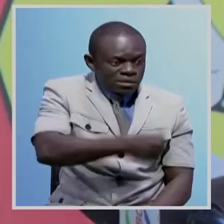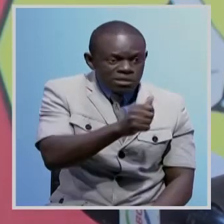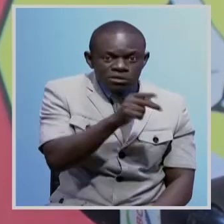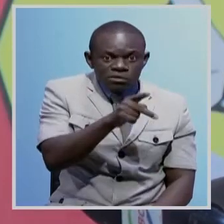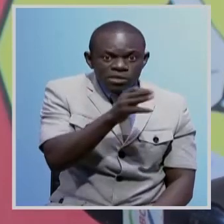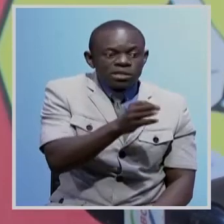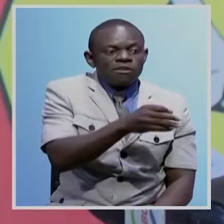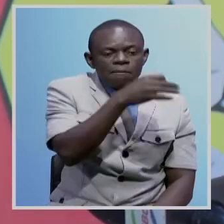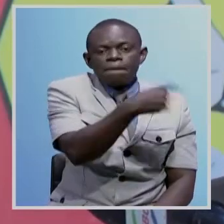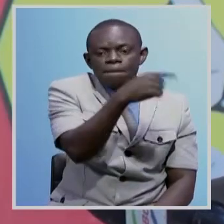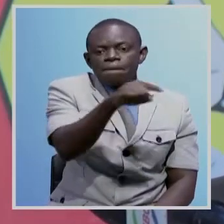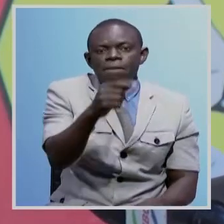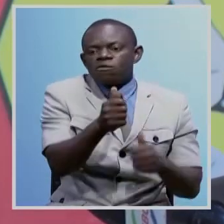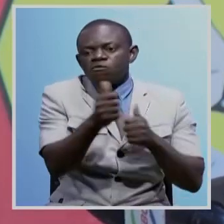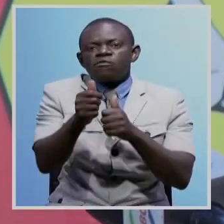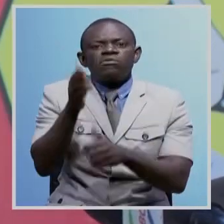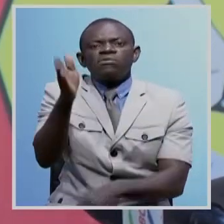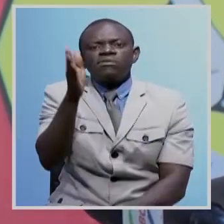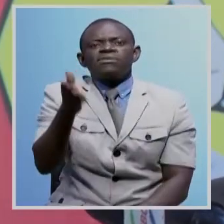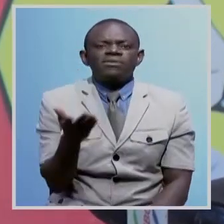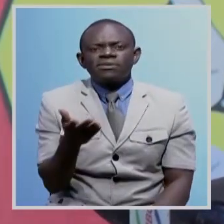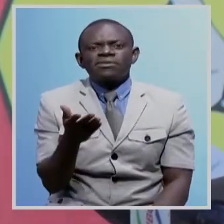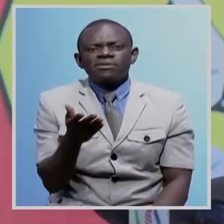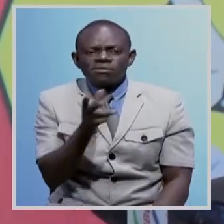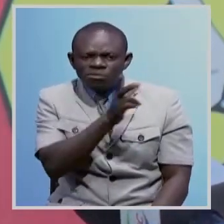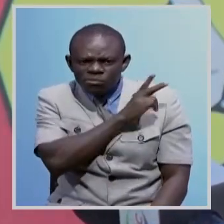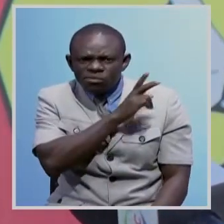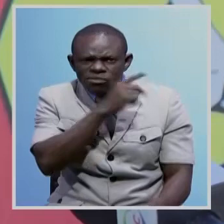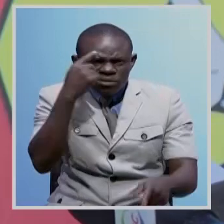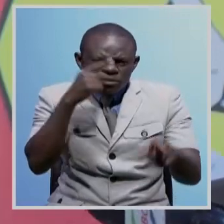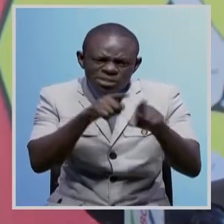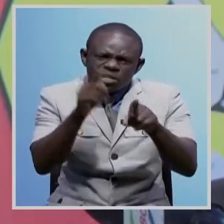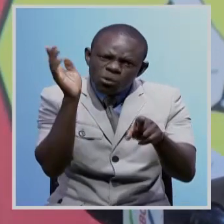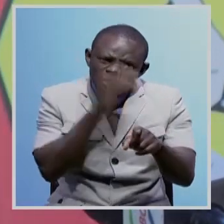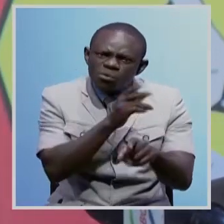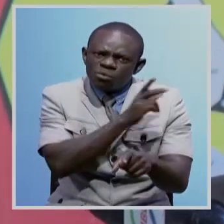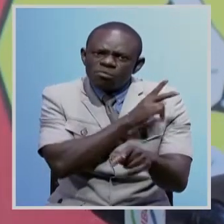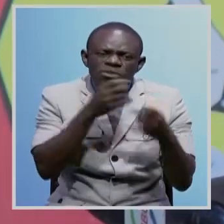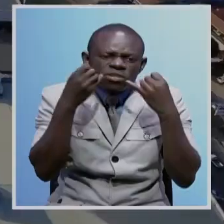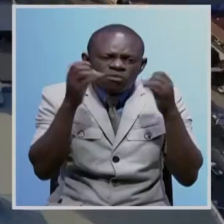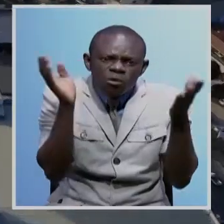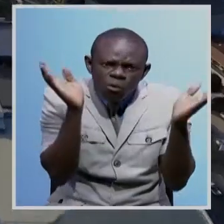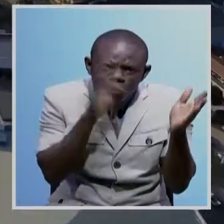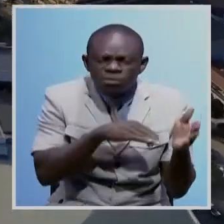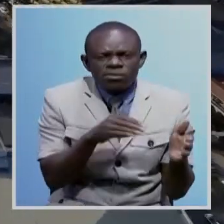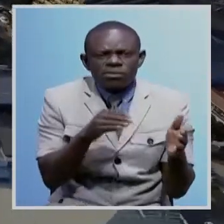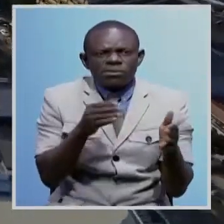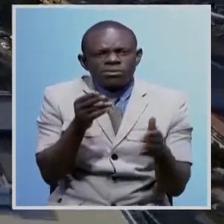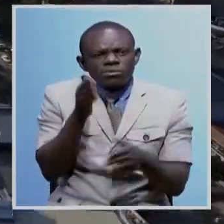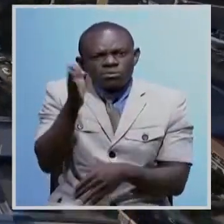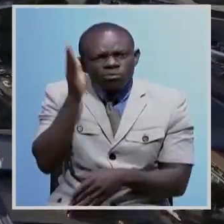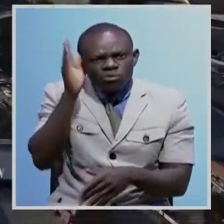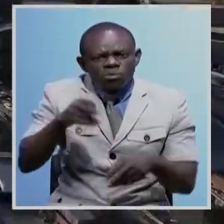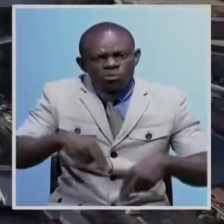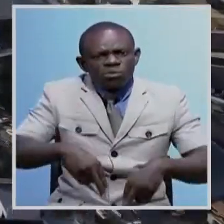We had agreed with the police that UPND will have roadshows in these places. Zambia goes to the poll